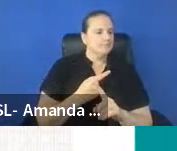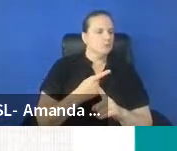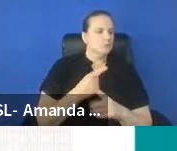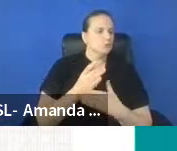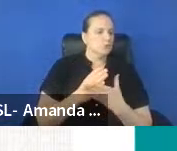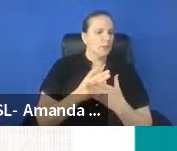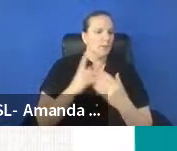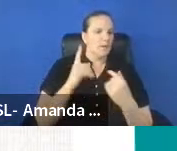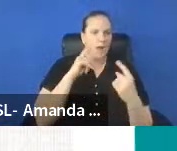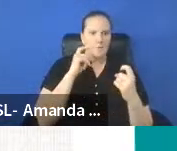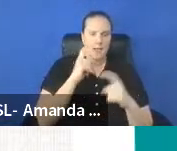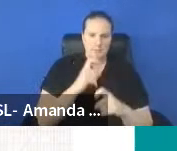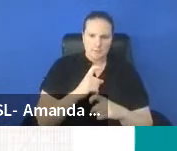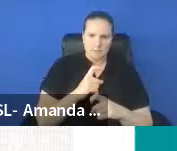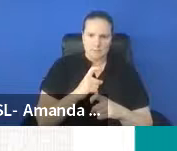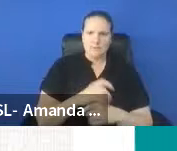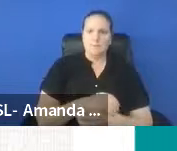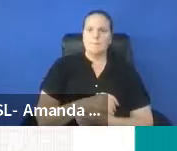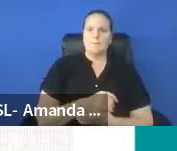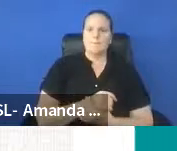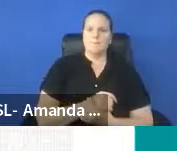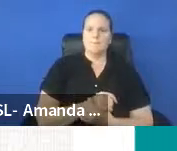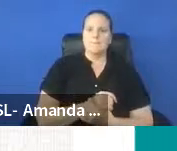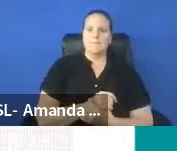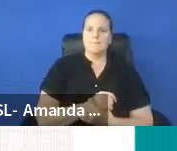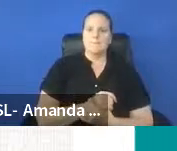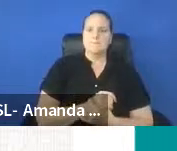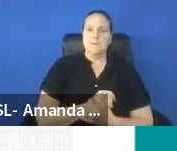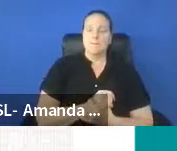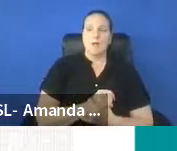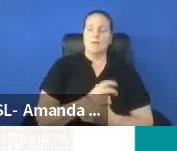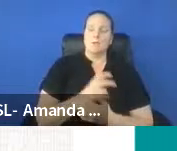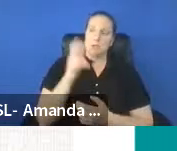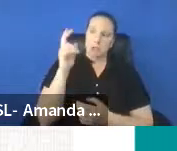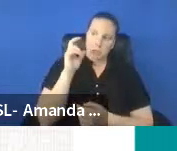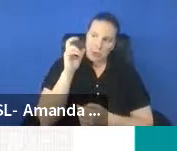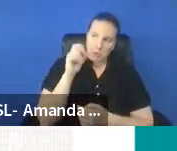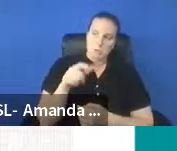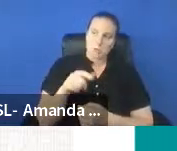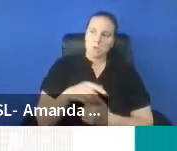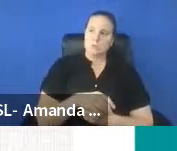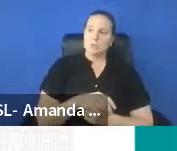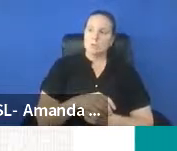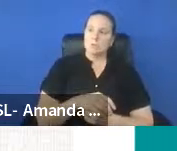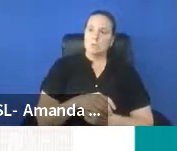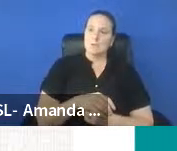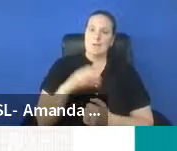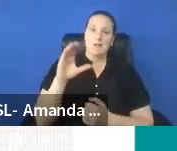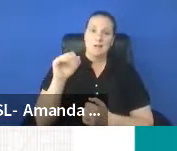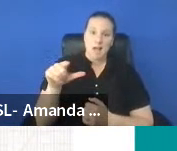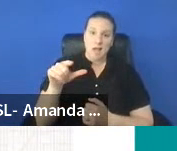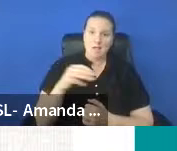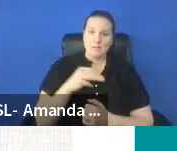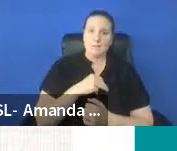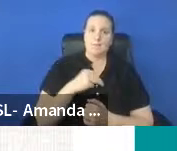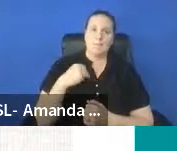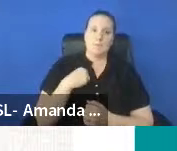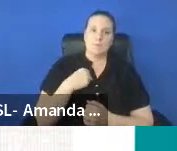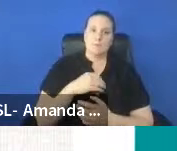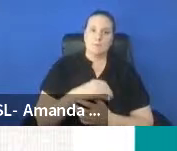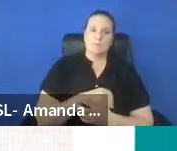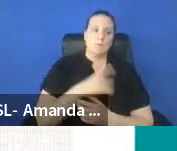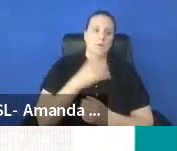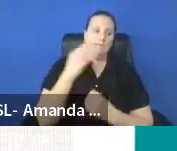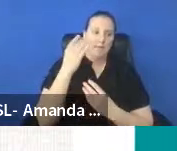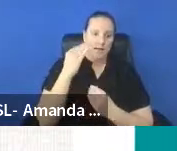of the complexities. But in hearing CAG members reflect